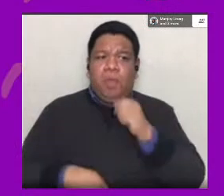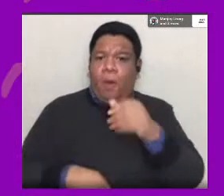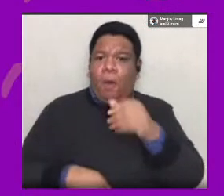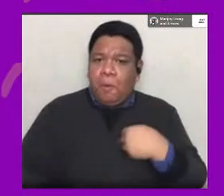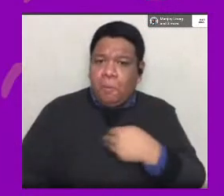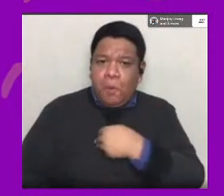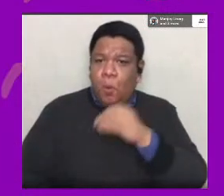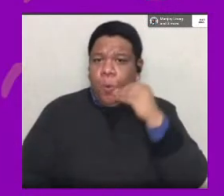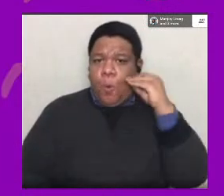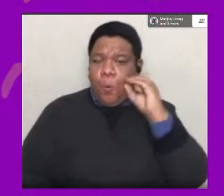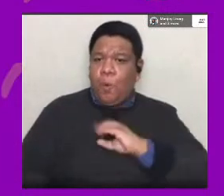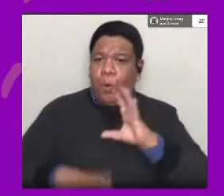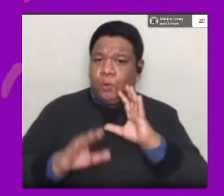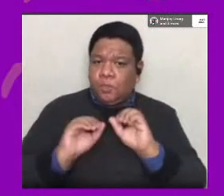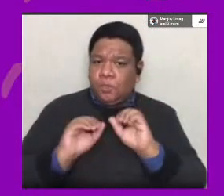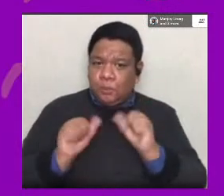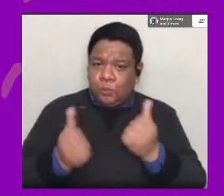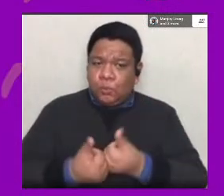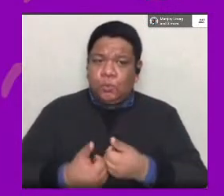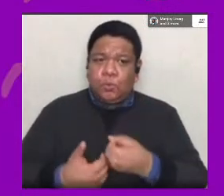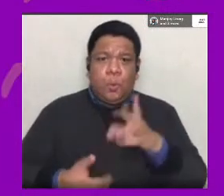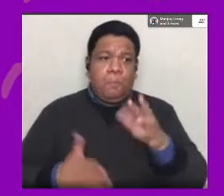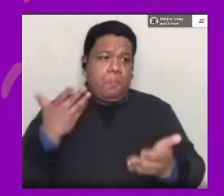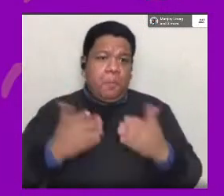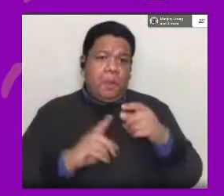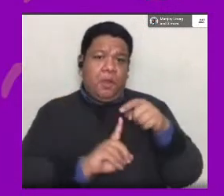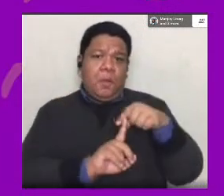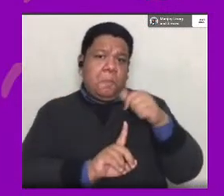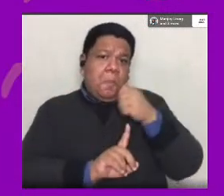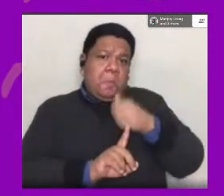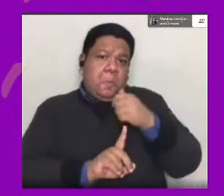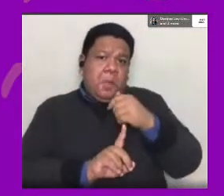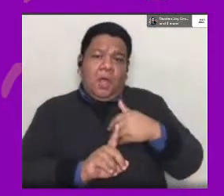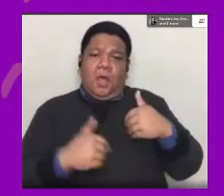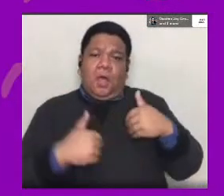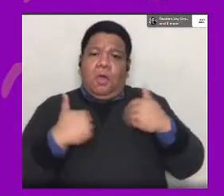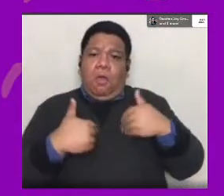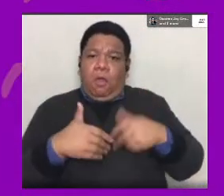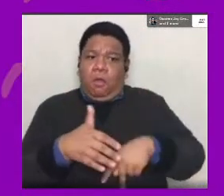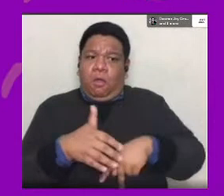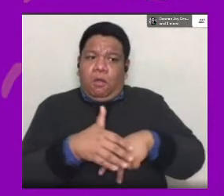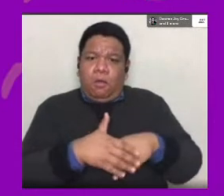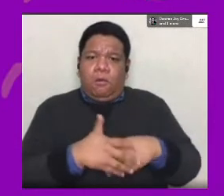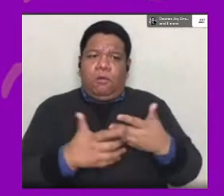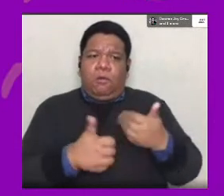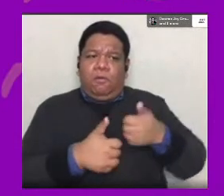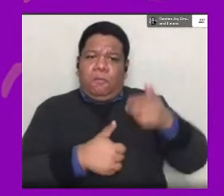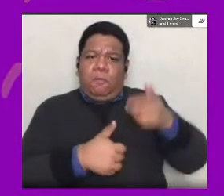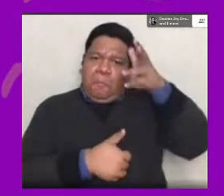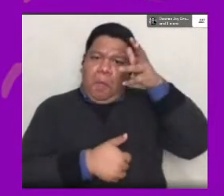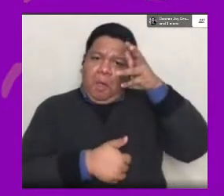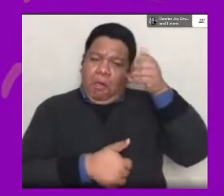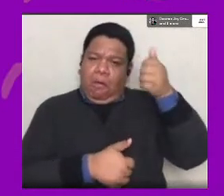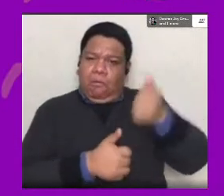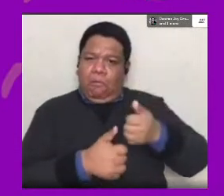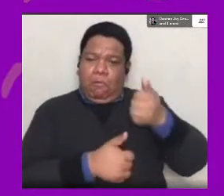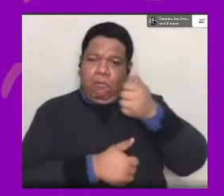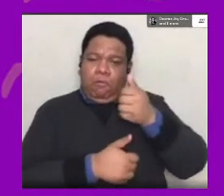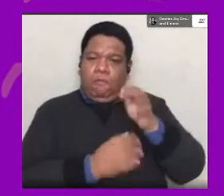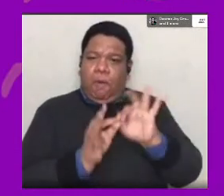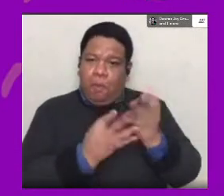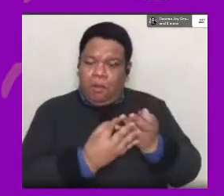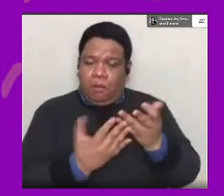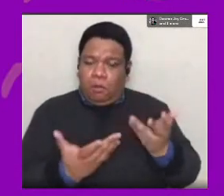a teenage mother assumed to be under the supervision of their father. If we know where